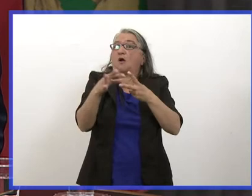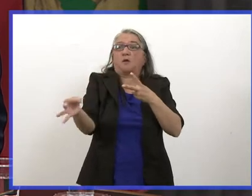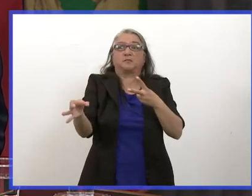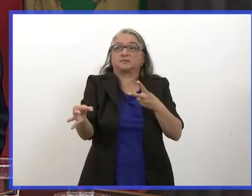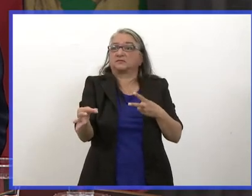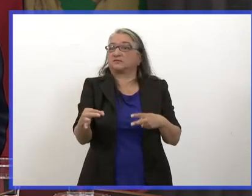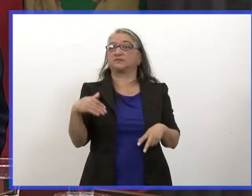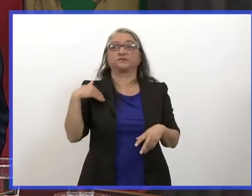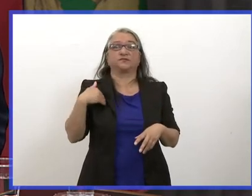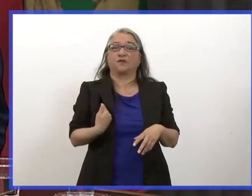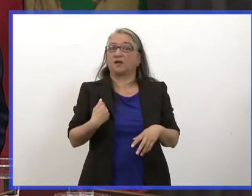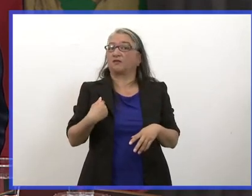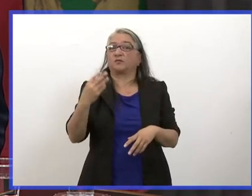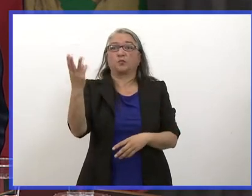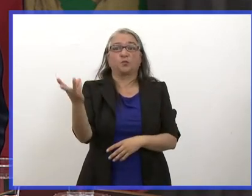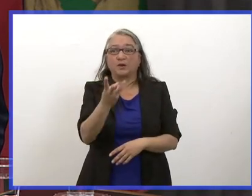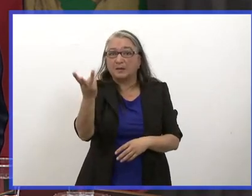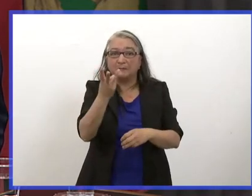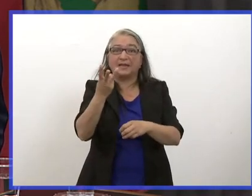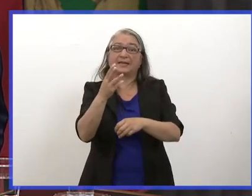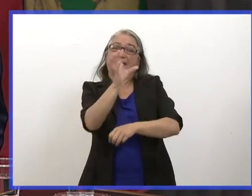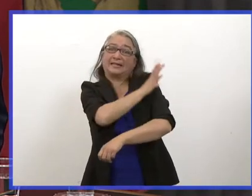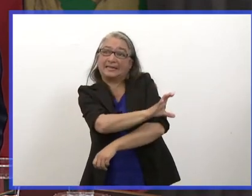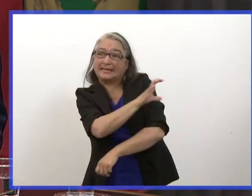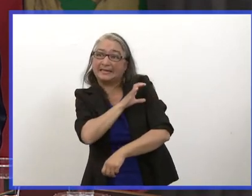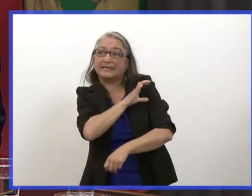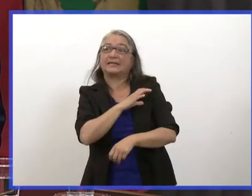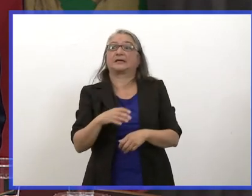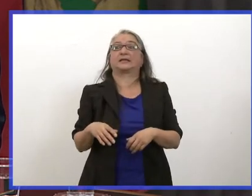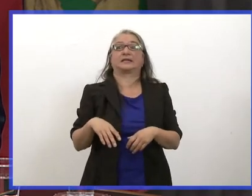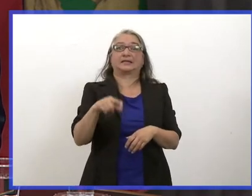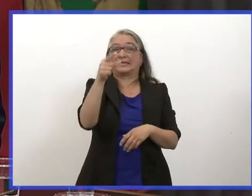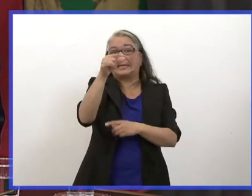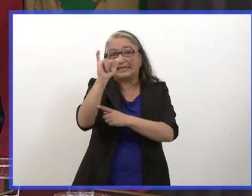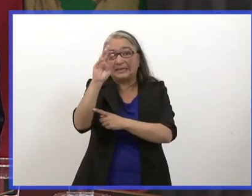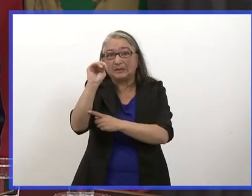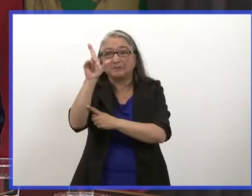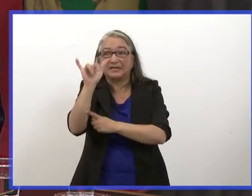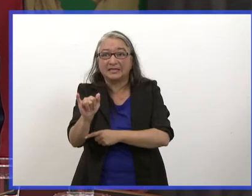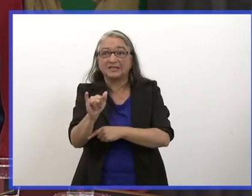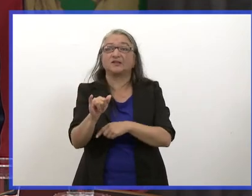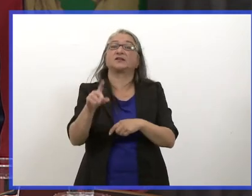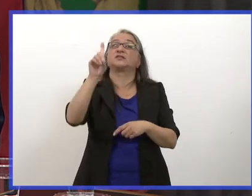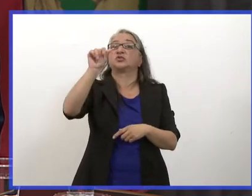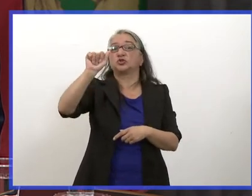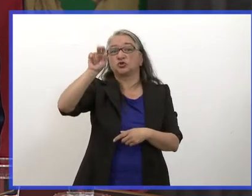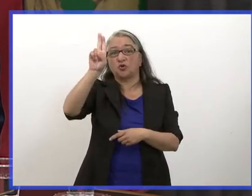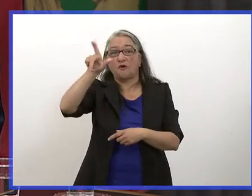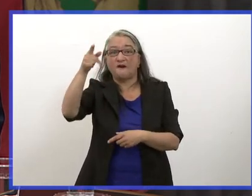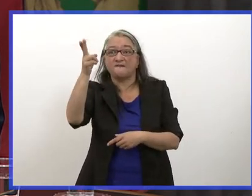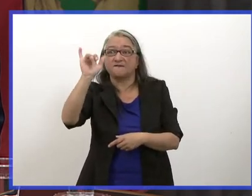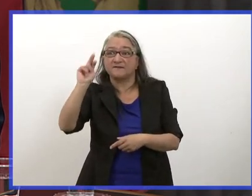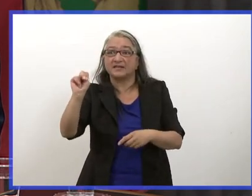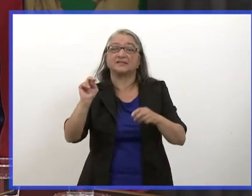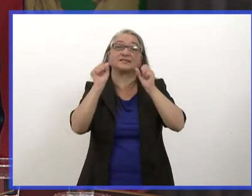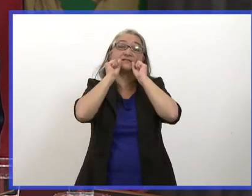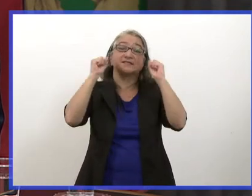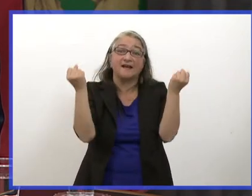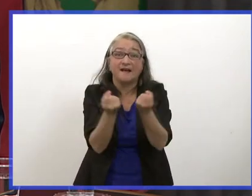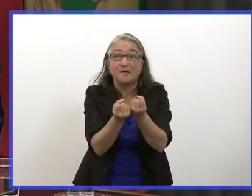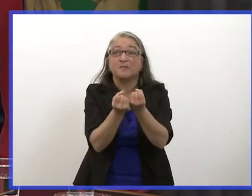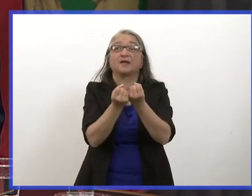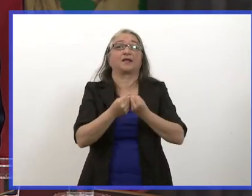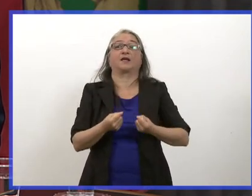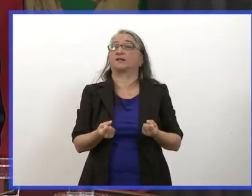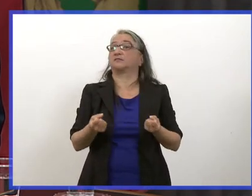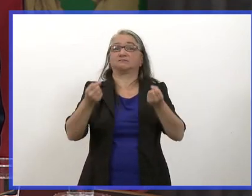with your neighborhood doctor or your pharmacist to get to their office to get a vaccine from